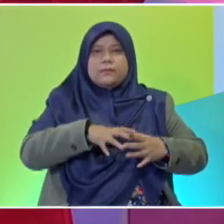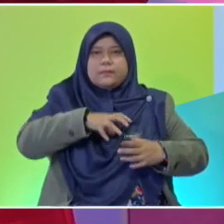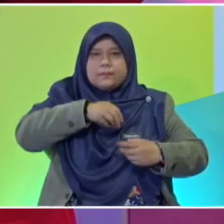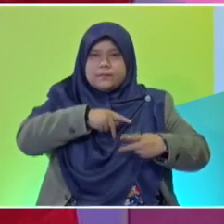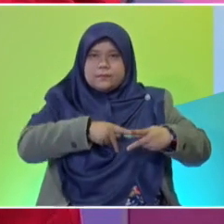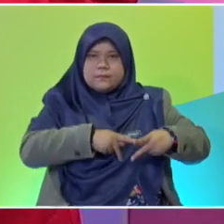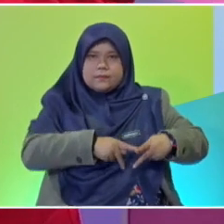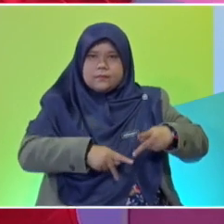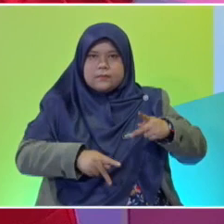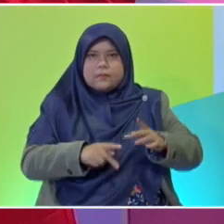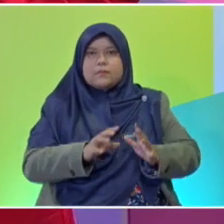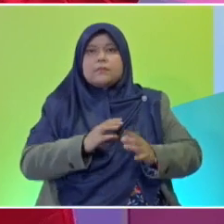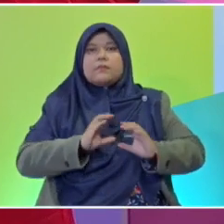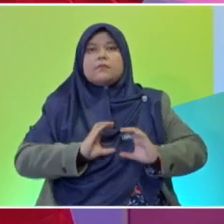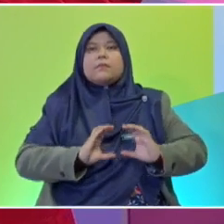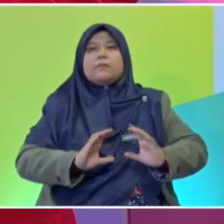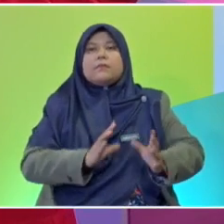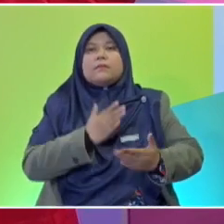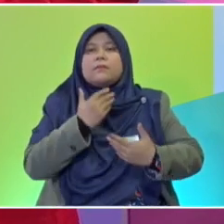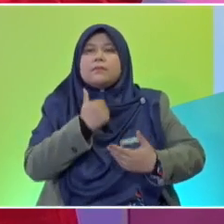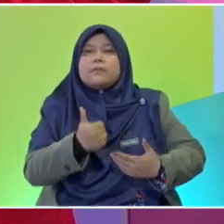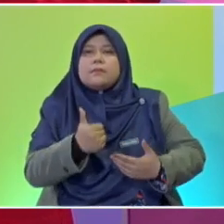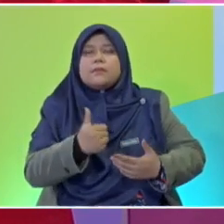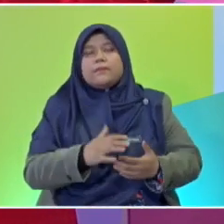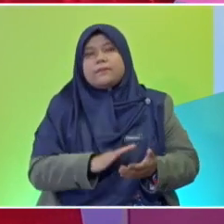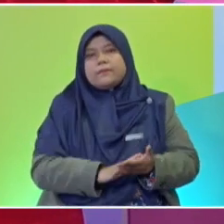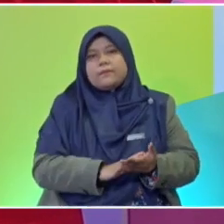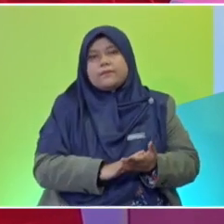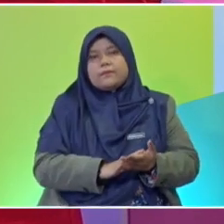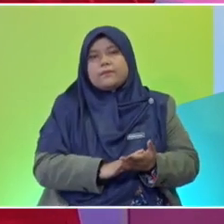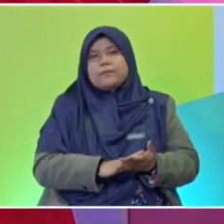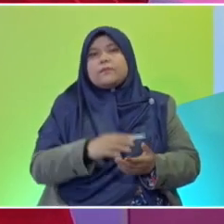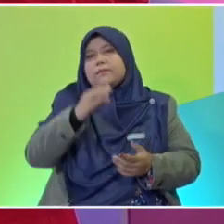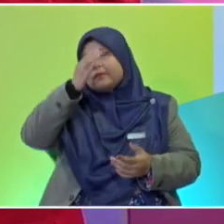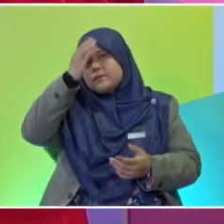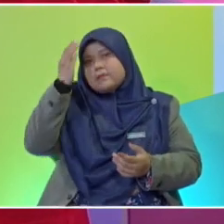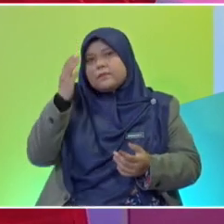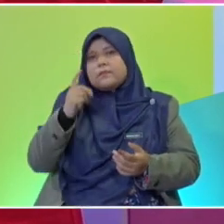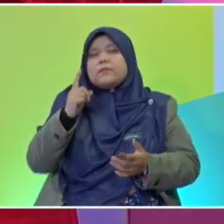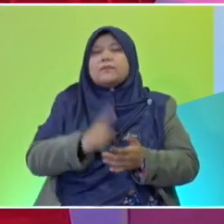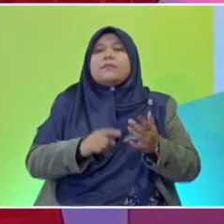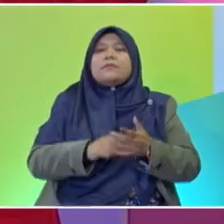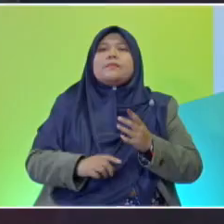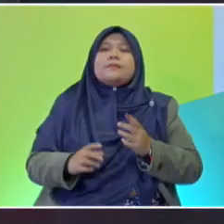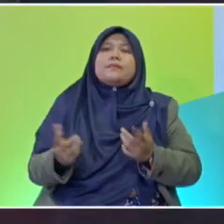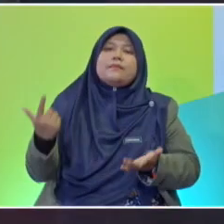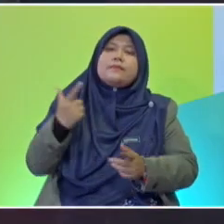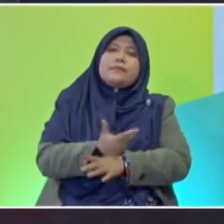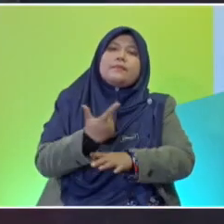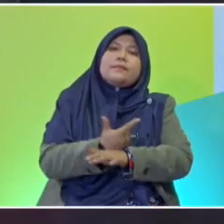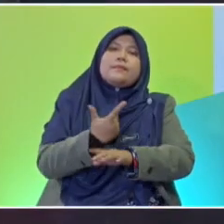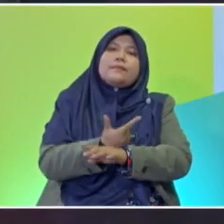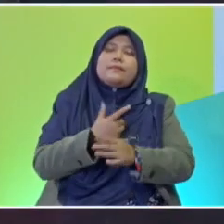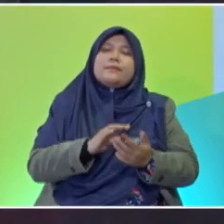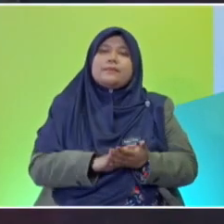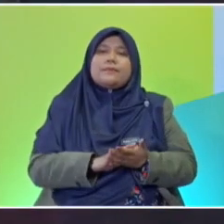more efficiently. Okay. So Chris, Yeah. do you do this exercise regularly? Do you do that? Yes,